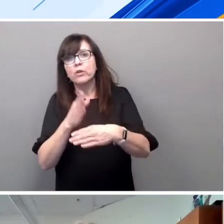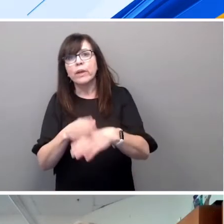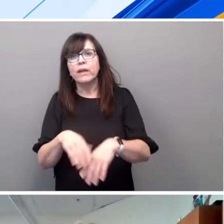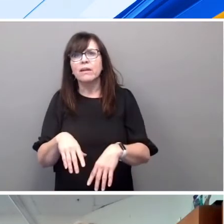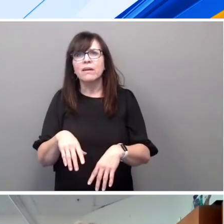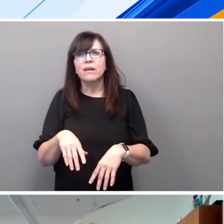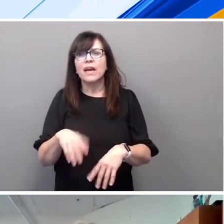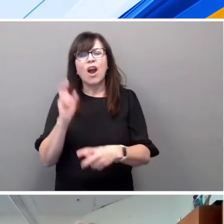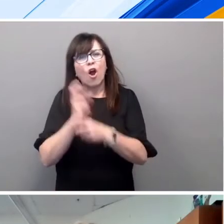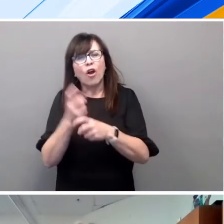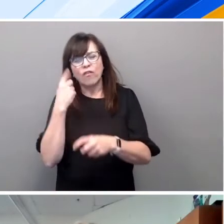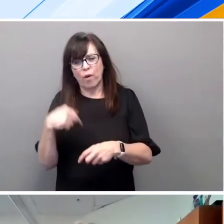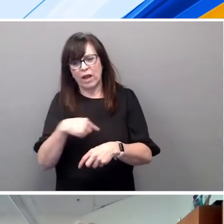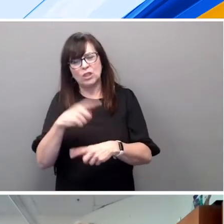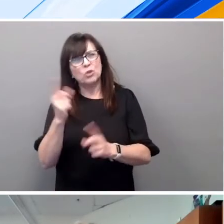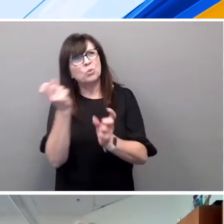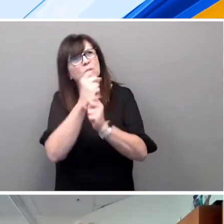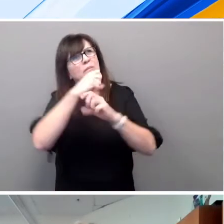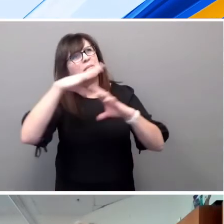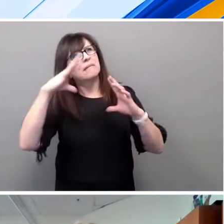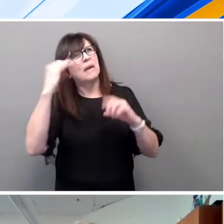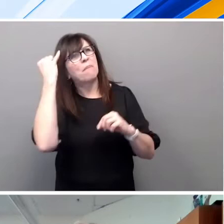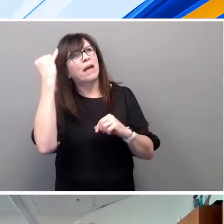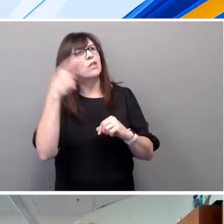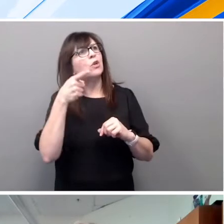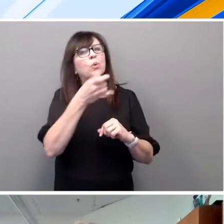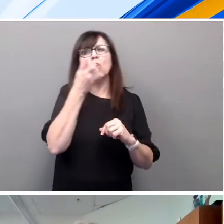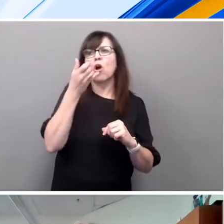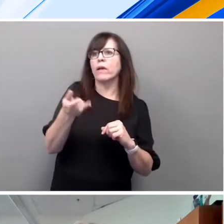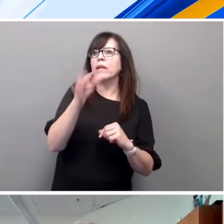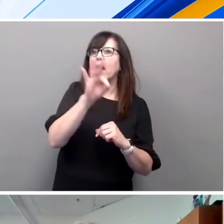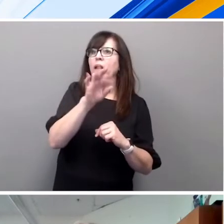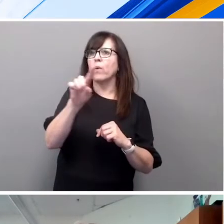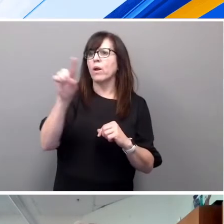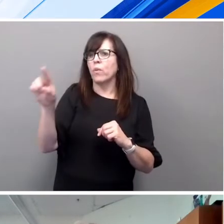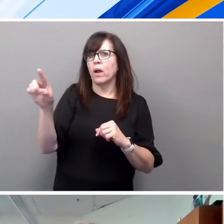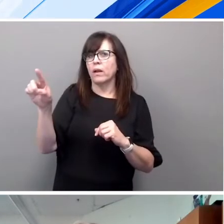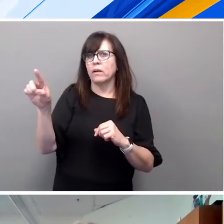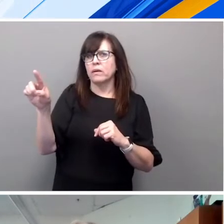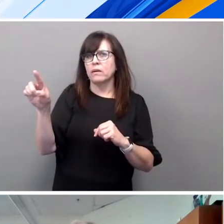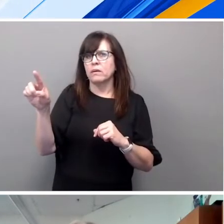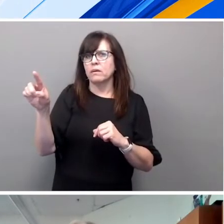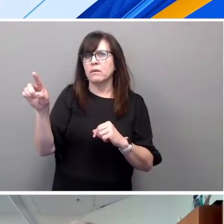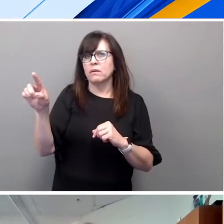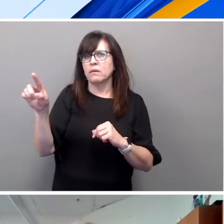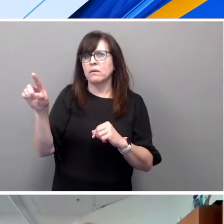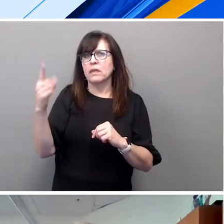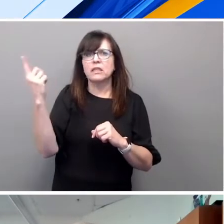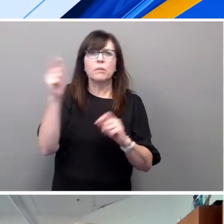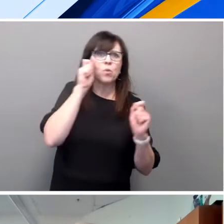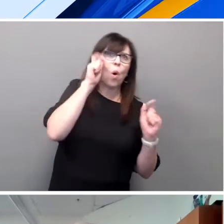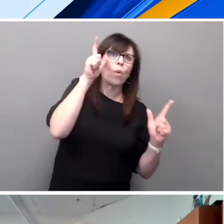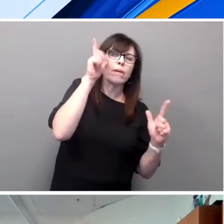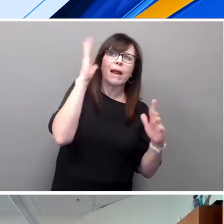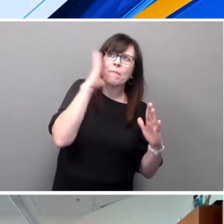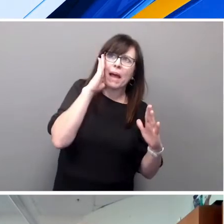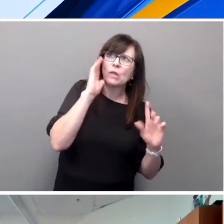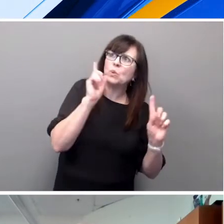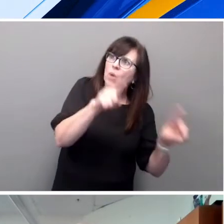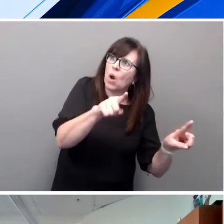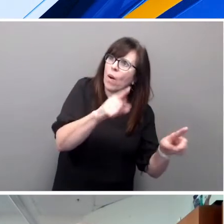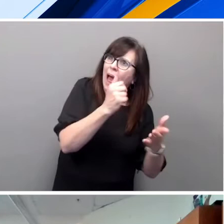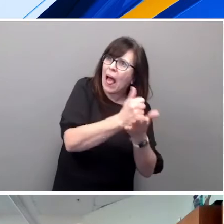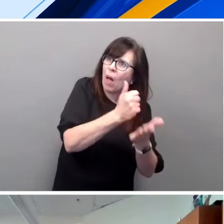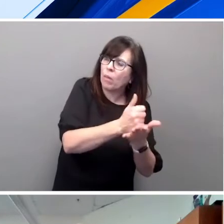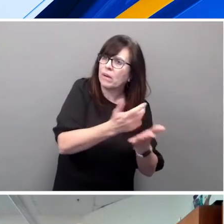imagine, you know, you dialing 911 and someone getting, you know, being woken up out of bed to go to the fire